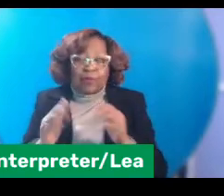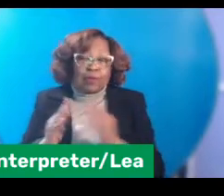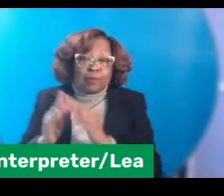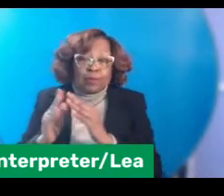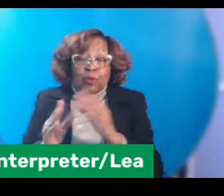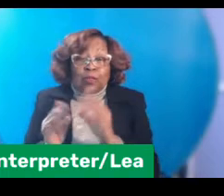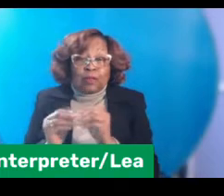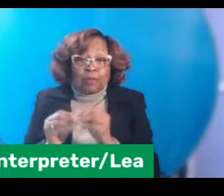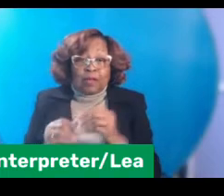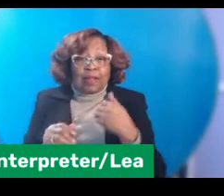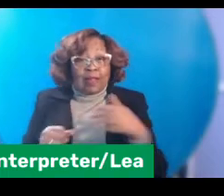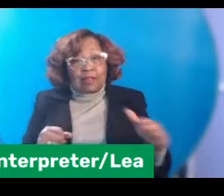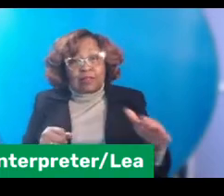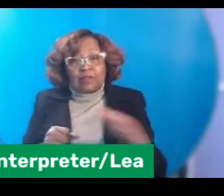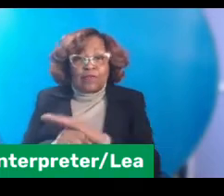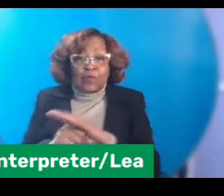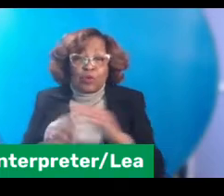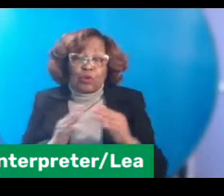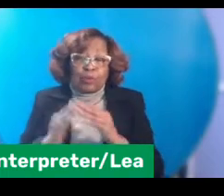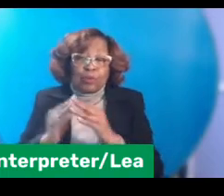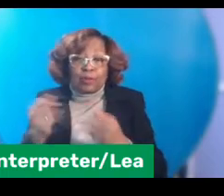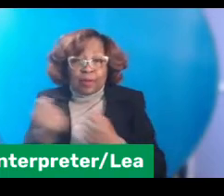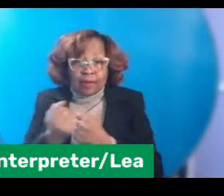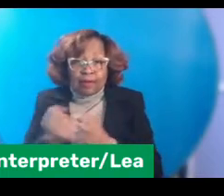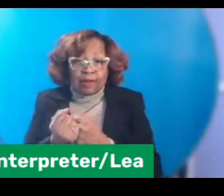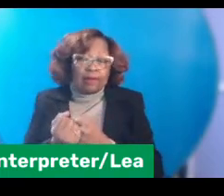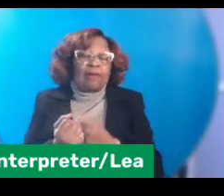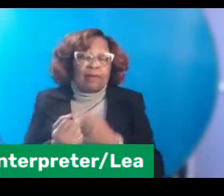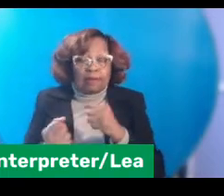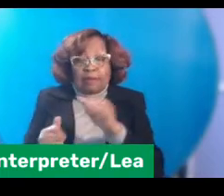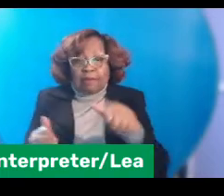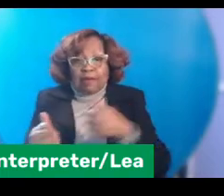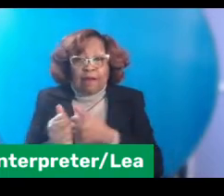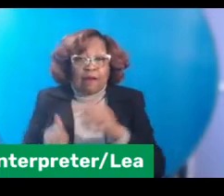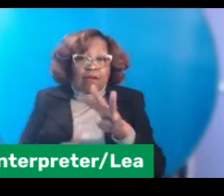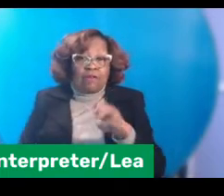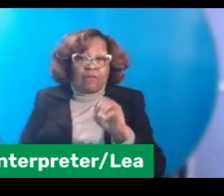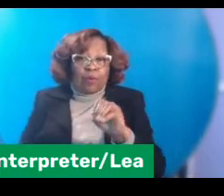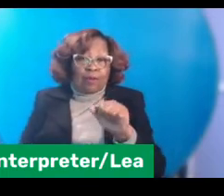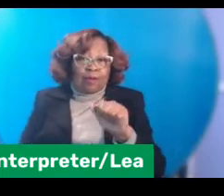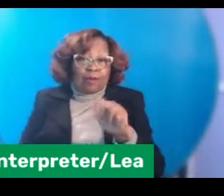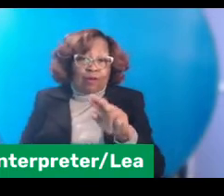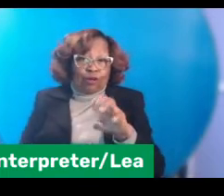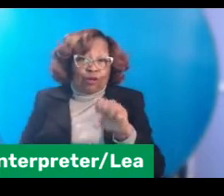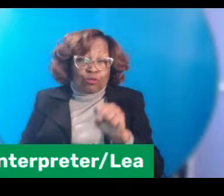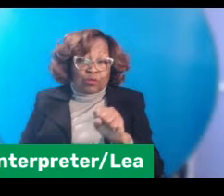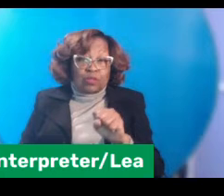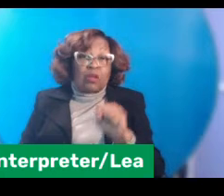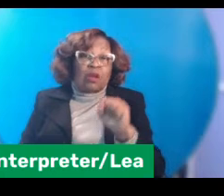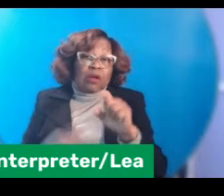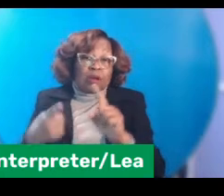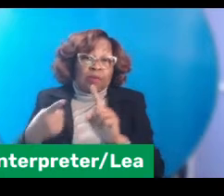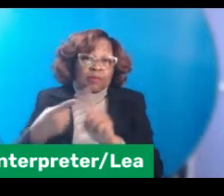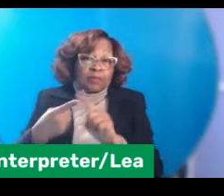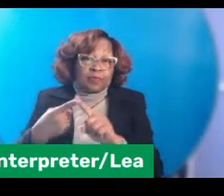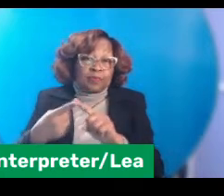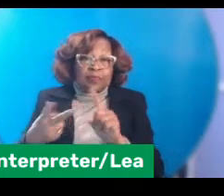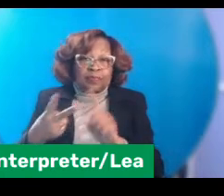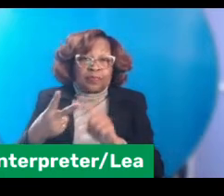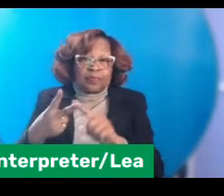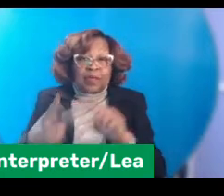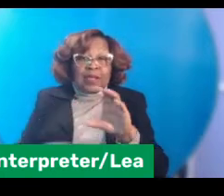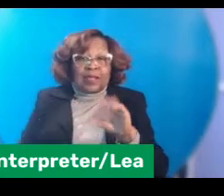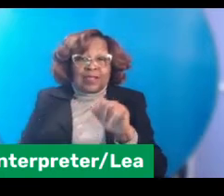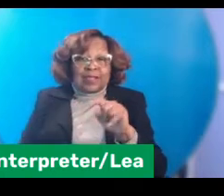has the full community backing, full community support behind 40 Acres. Our other partner is the City Market